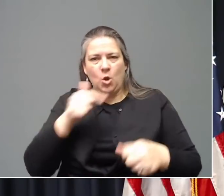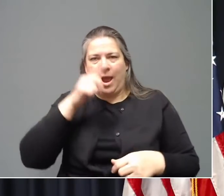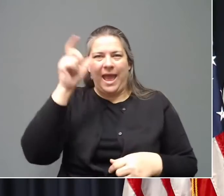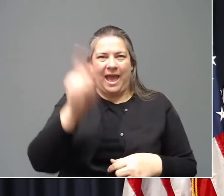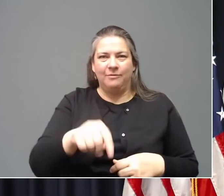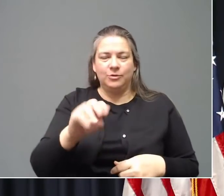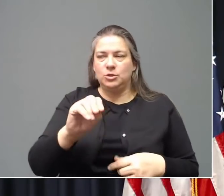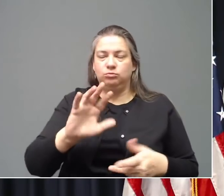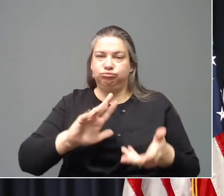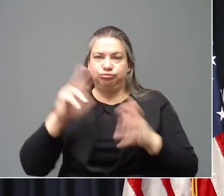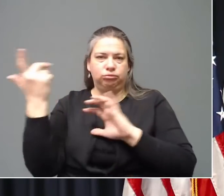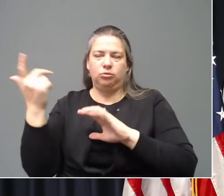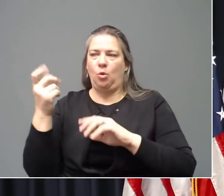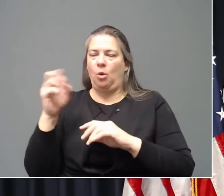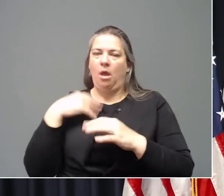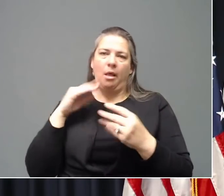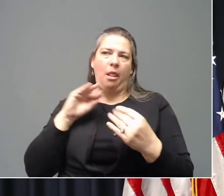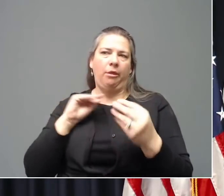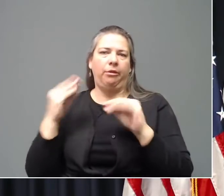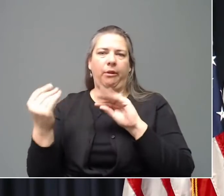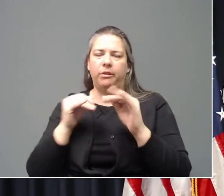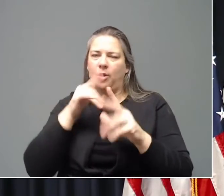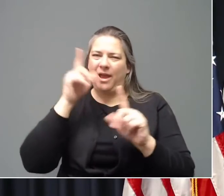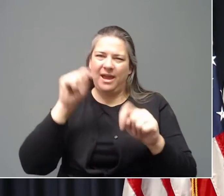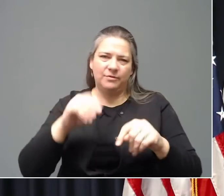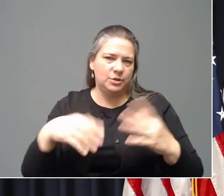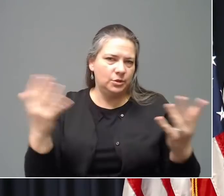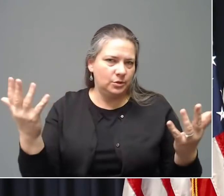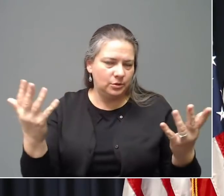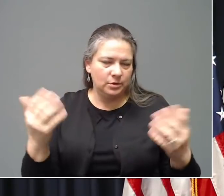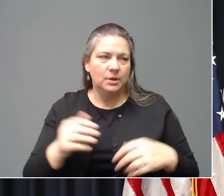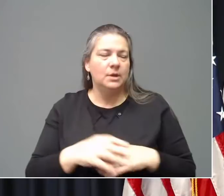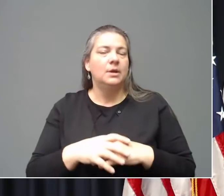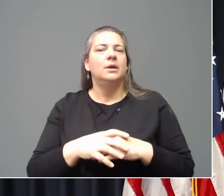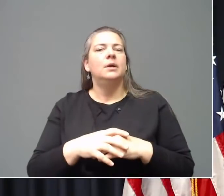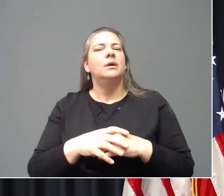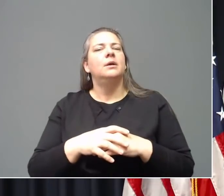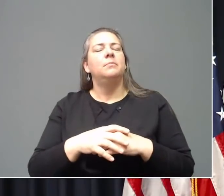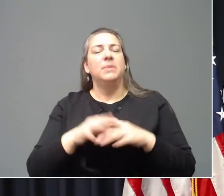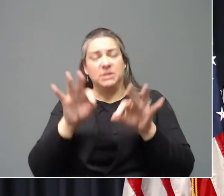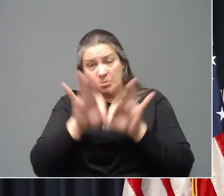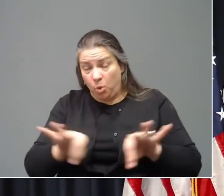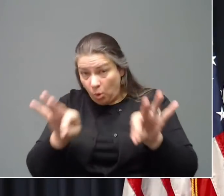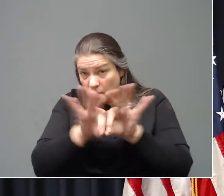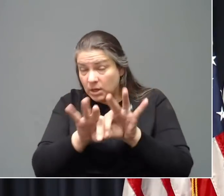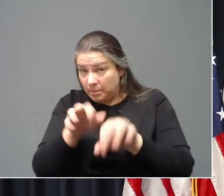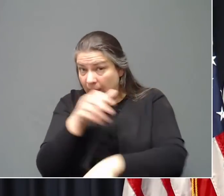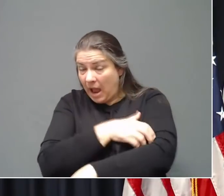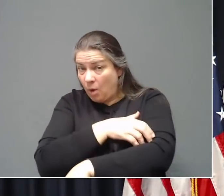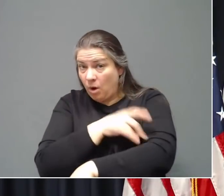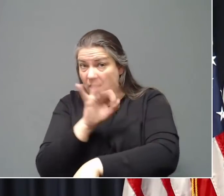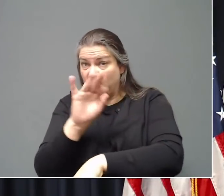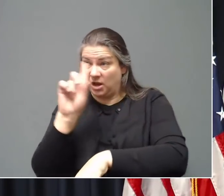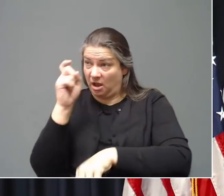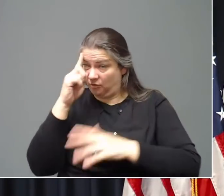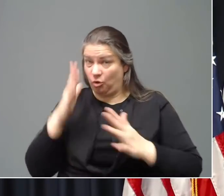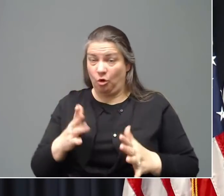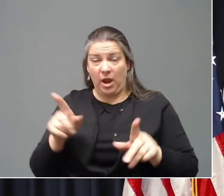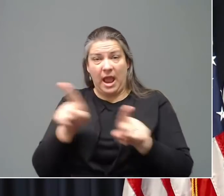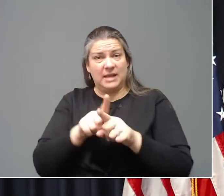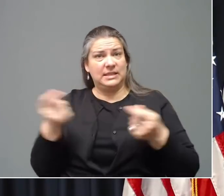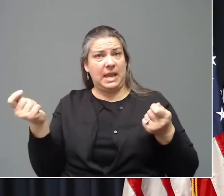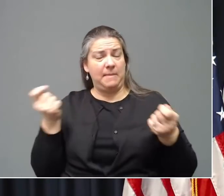around it. But to me, it's not only an important power of the governor as commander in chief, but it's